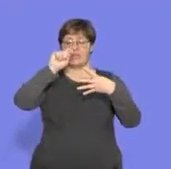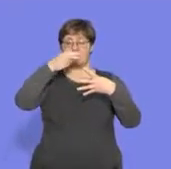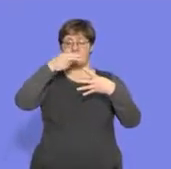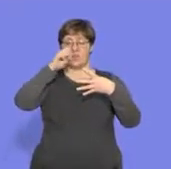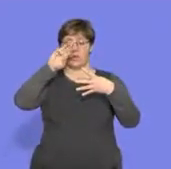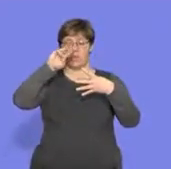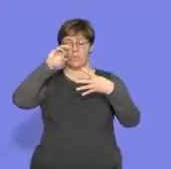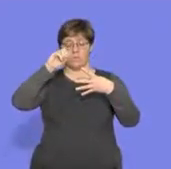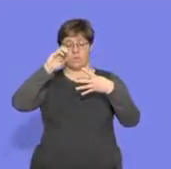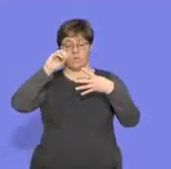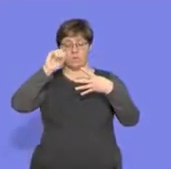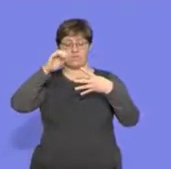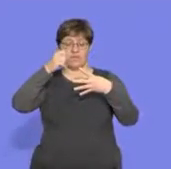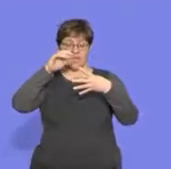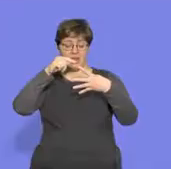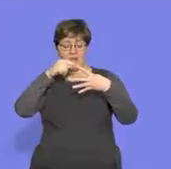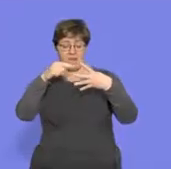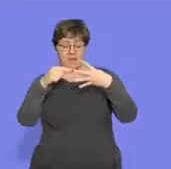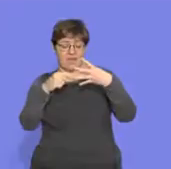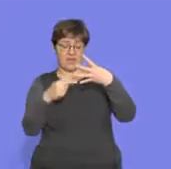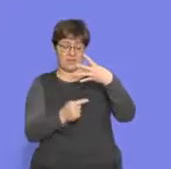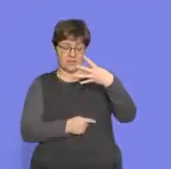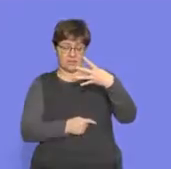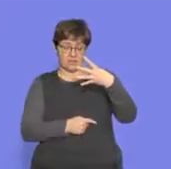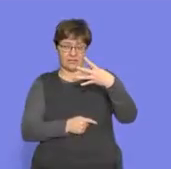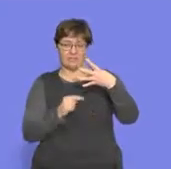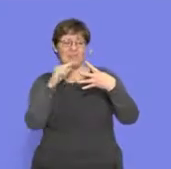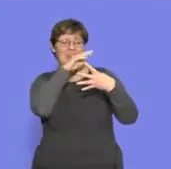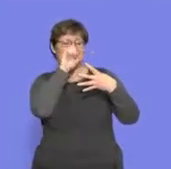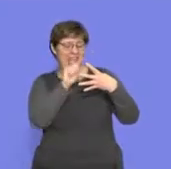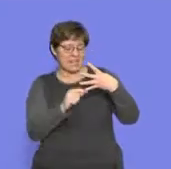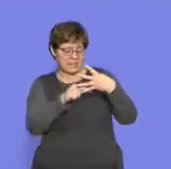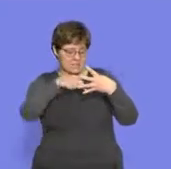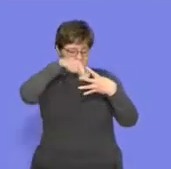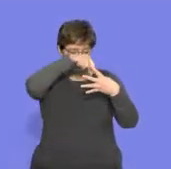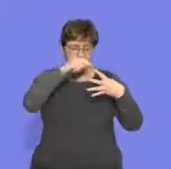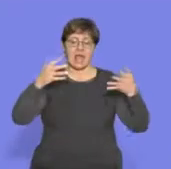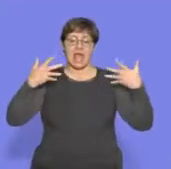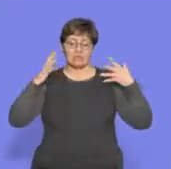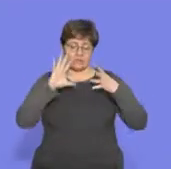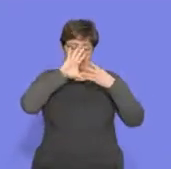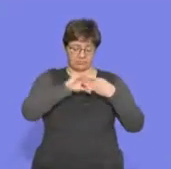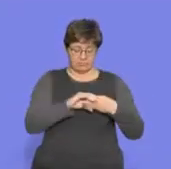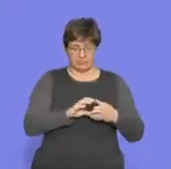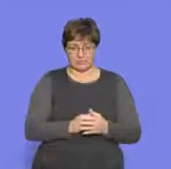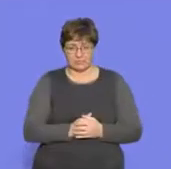thermosphere. So these various levels are the levels of gases that make up the atmosphere.